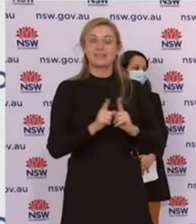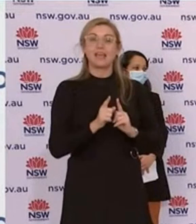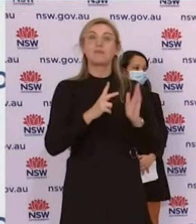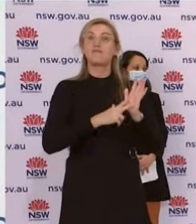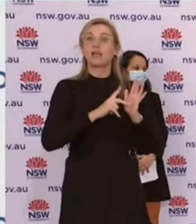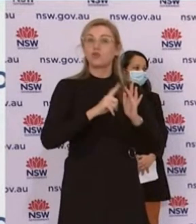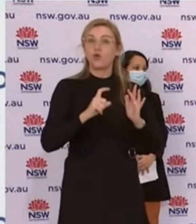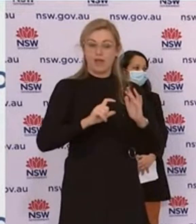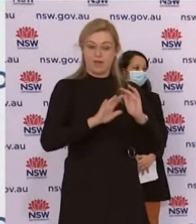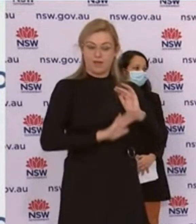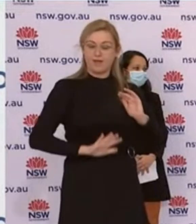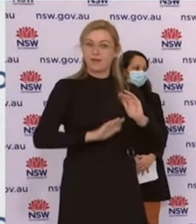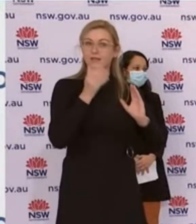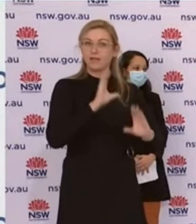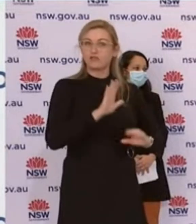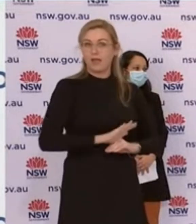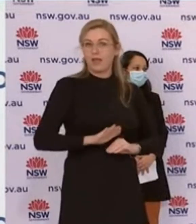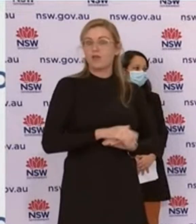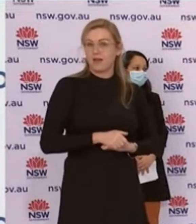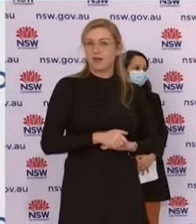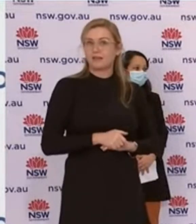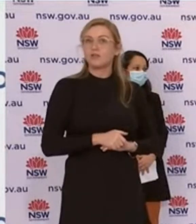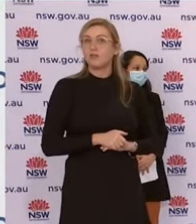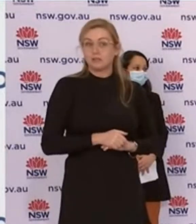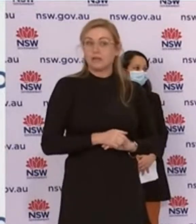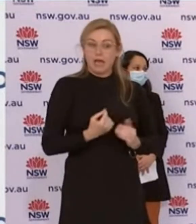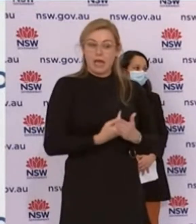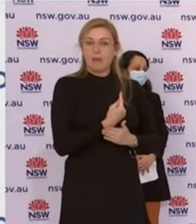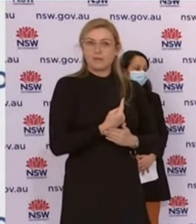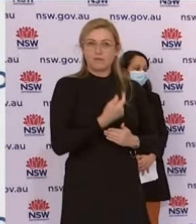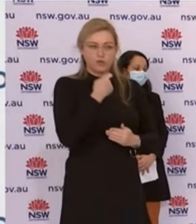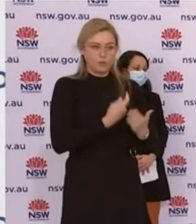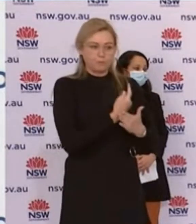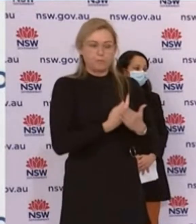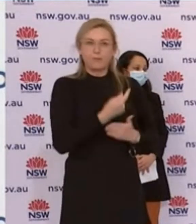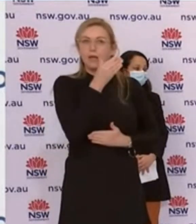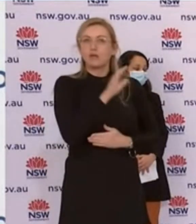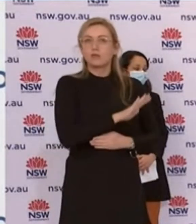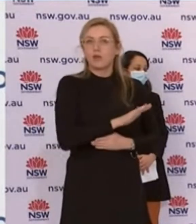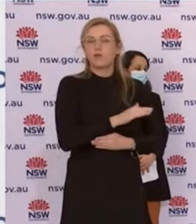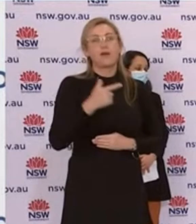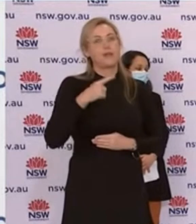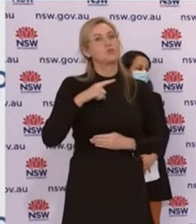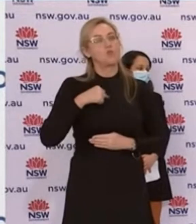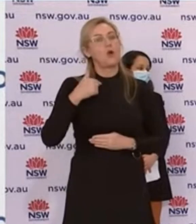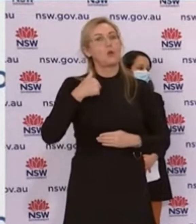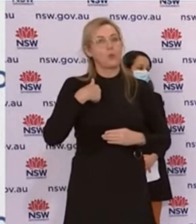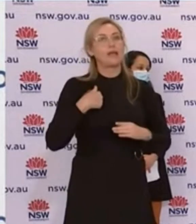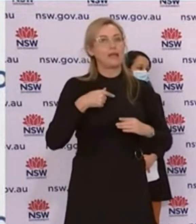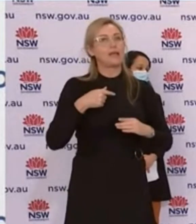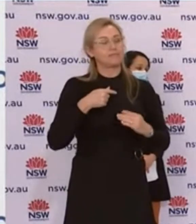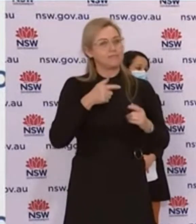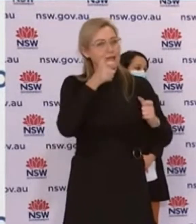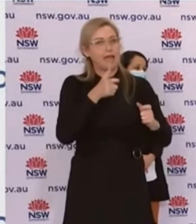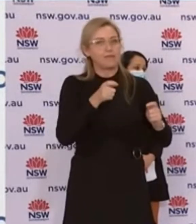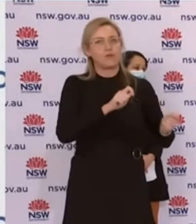regional Victoria at the moment, I don't think anybody would begrudge us for being overly cautious. And I guess no matter what decision we make, we're criticised. We were